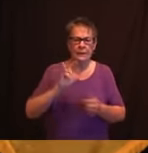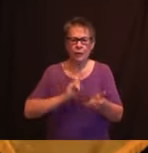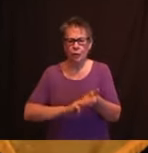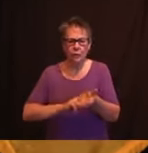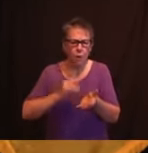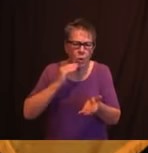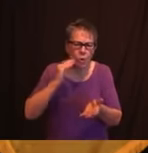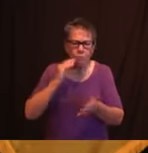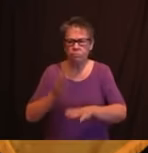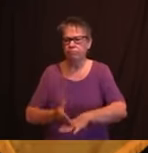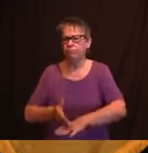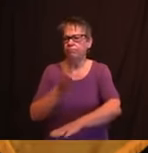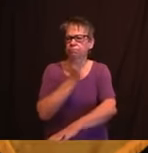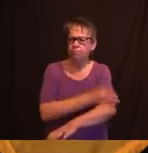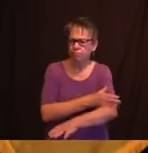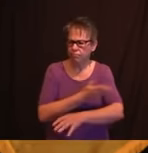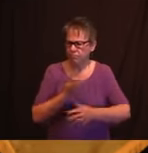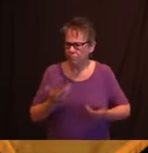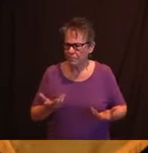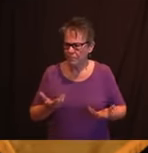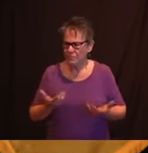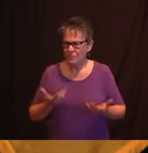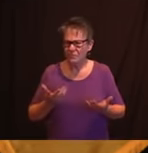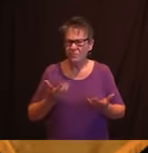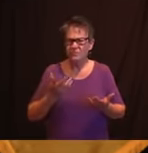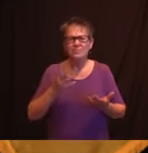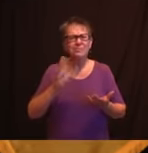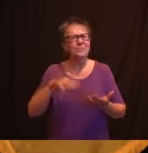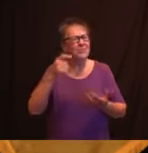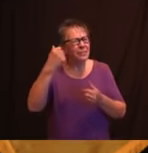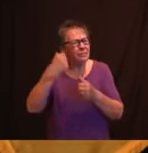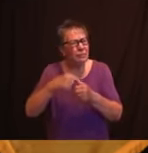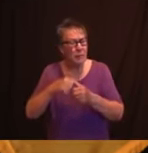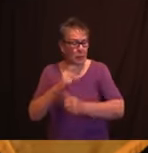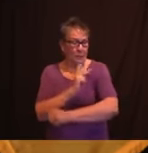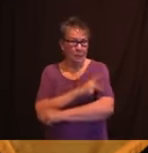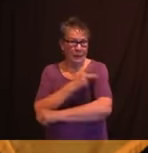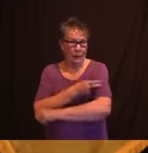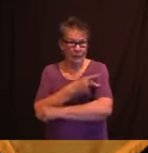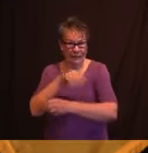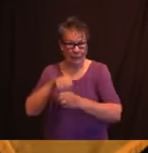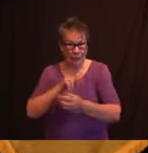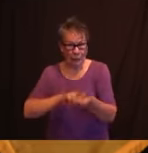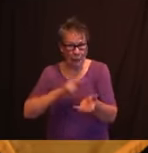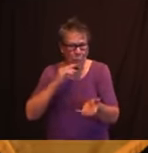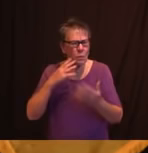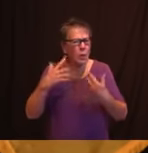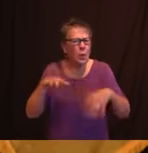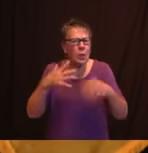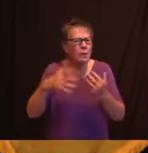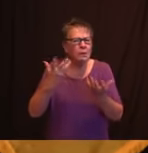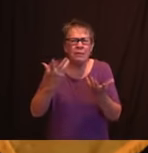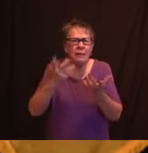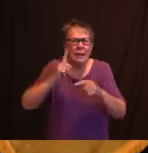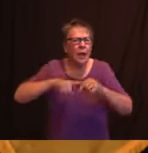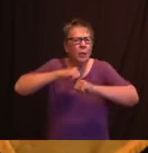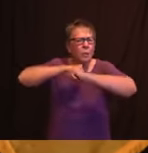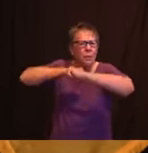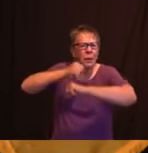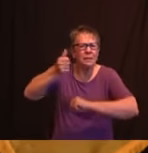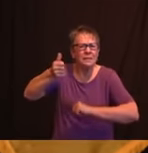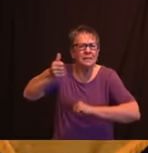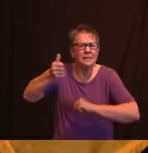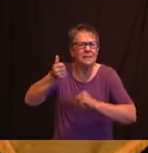our grandparents, our loved ones. As a nurse, I started my career as a caregiver right here